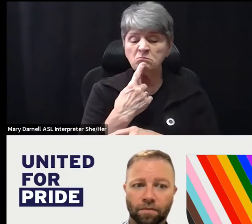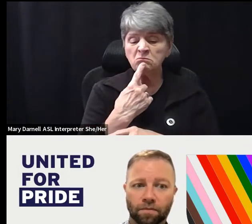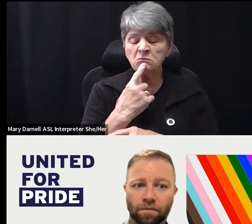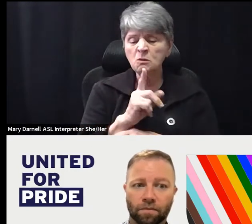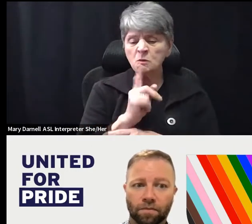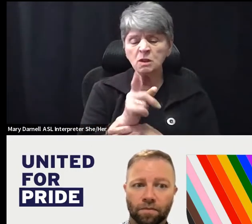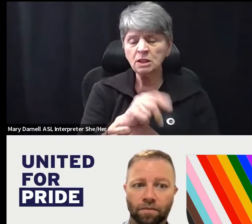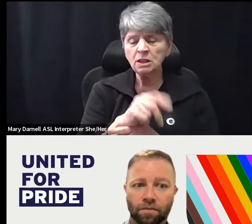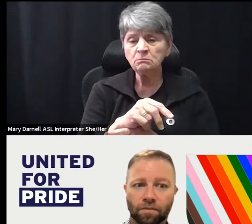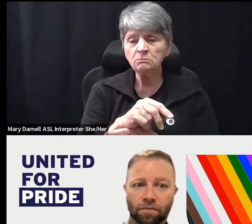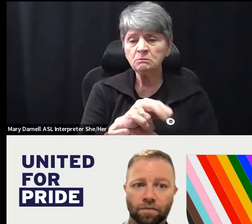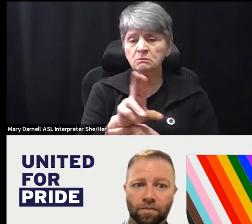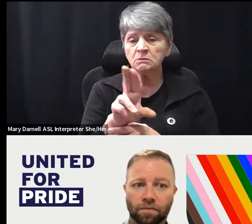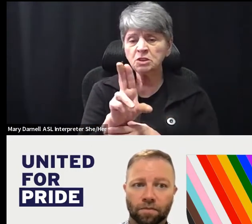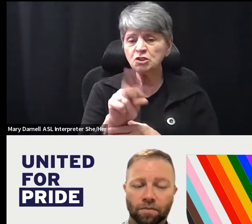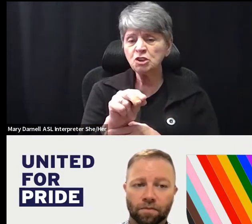interest in,